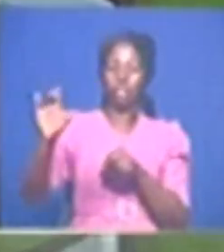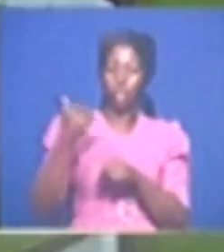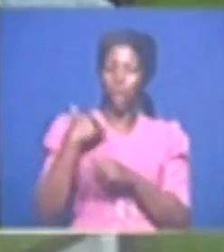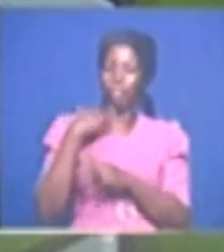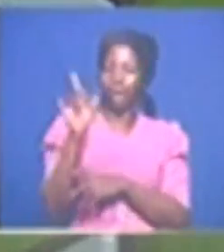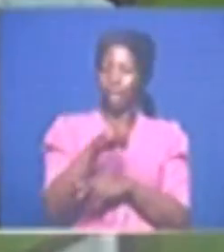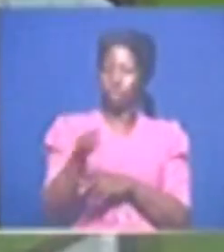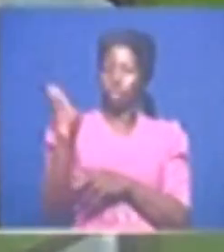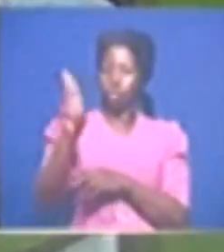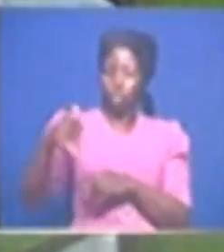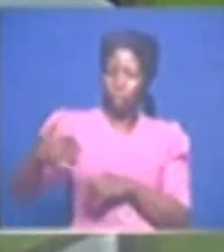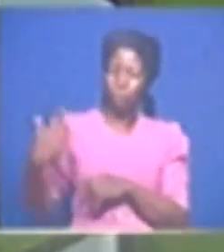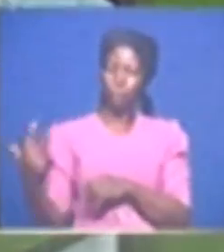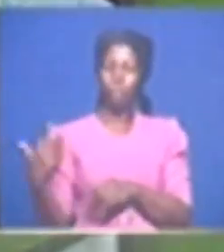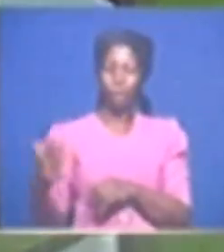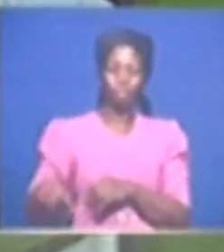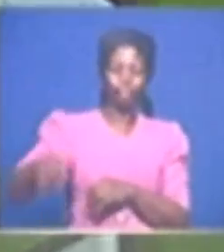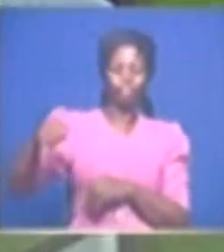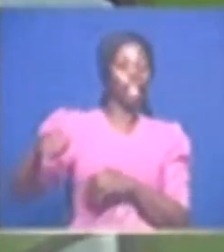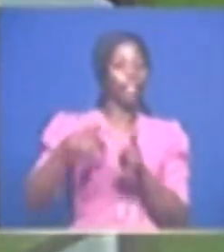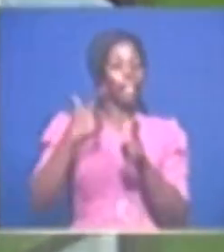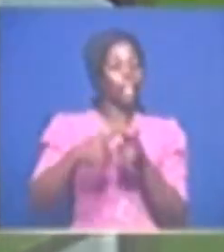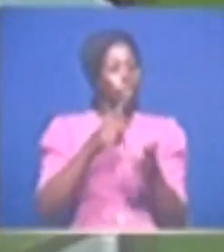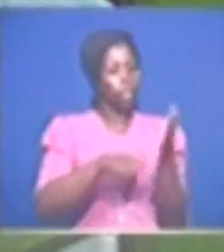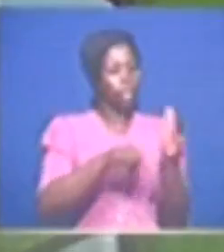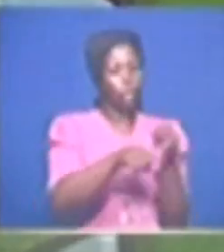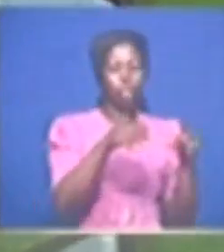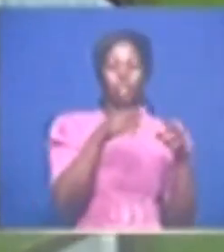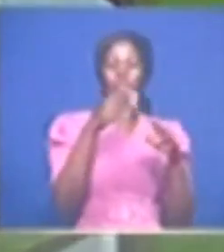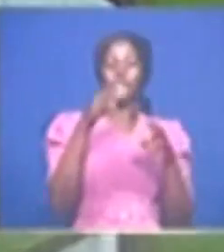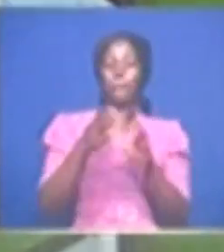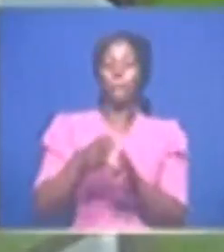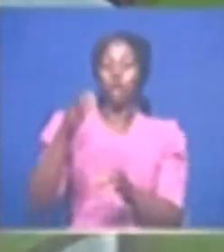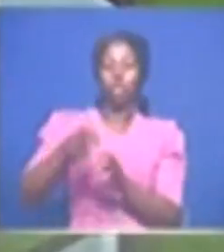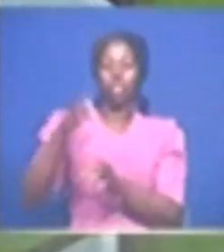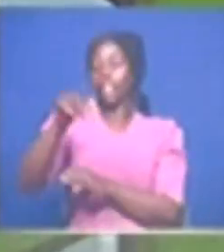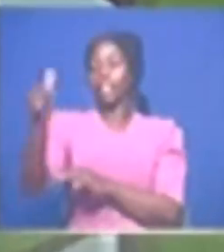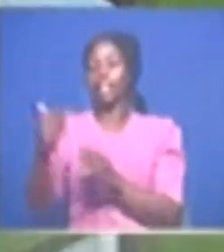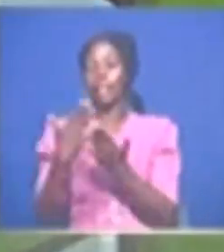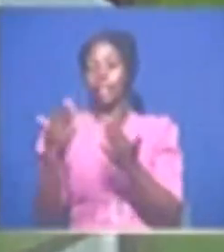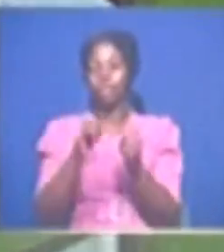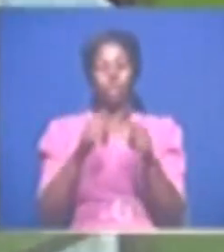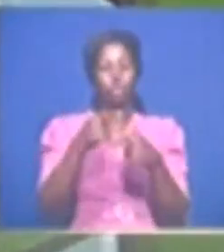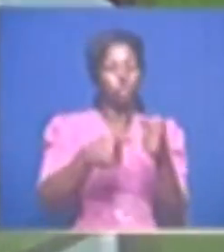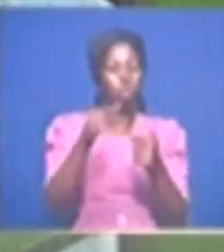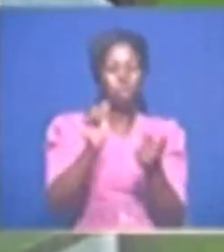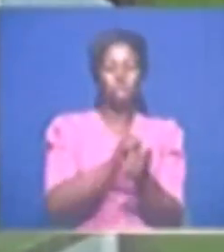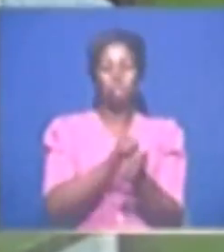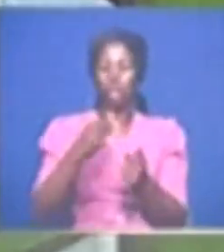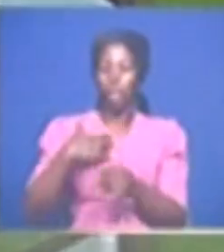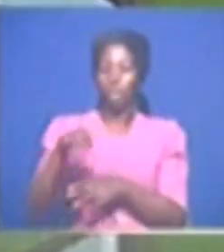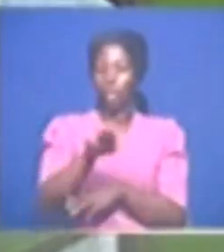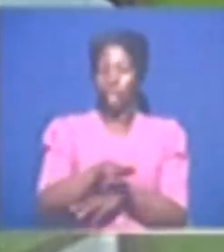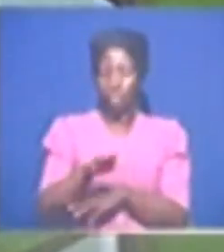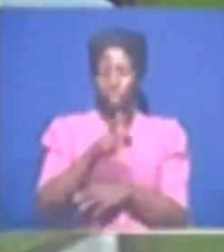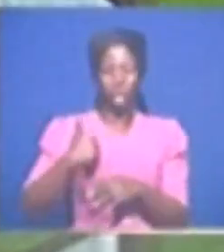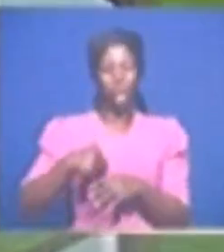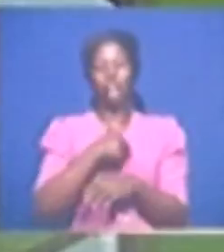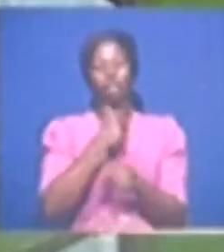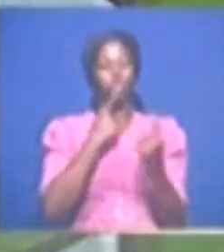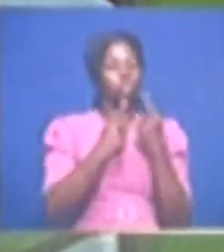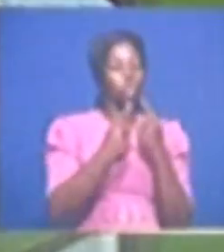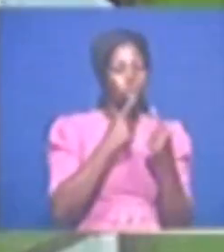what about the plastic bottles and many other plastics that continue to choke our environment? That is the discussion we will be having, the environment